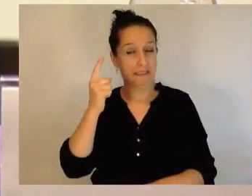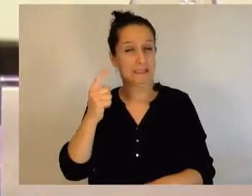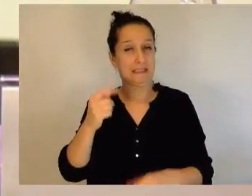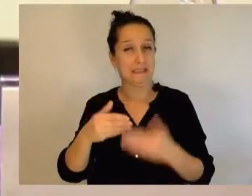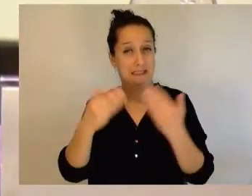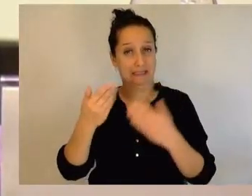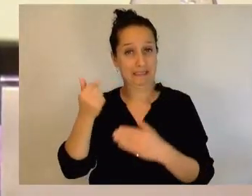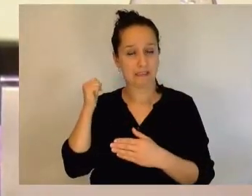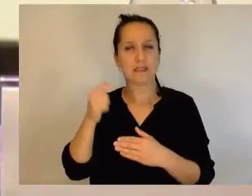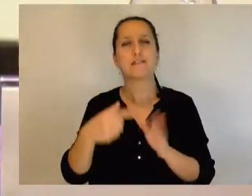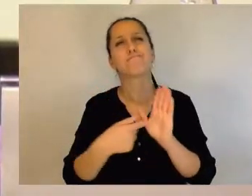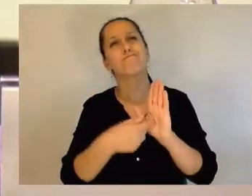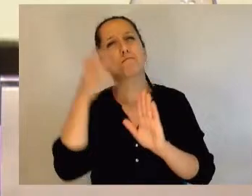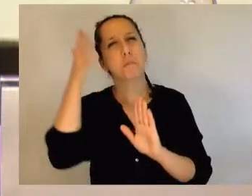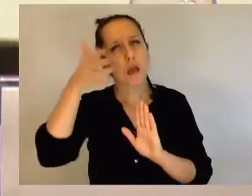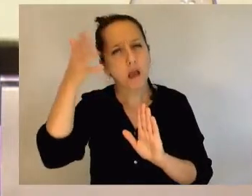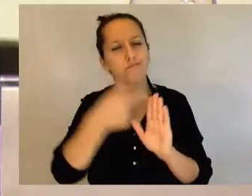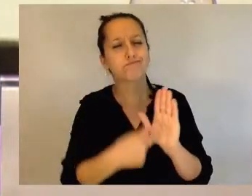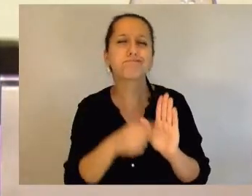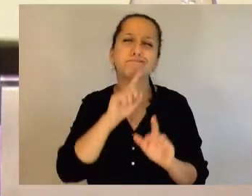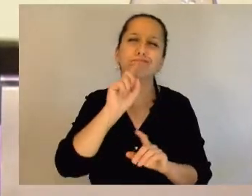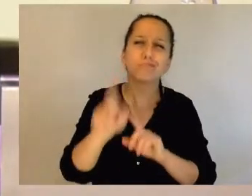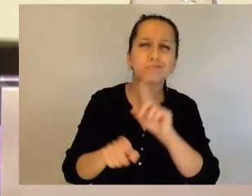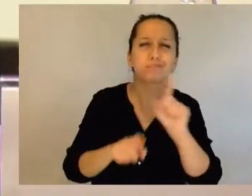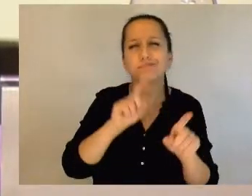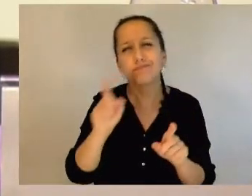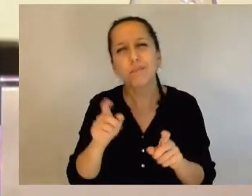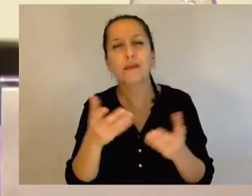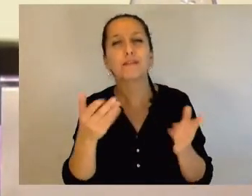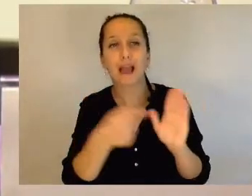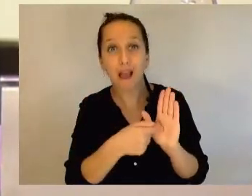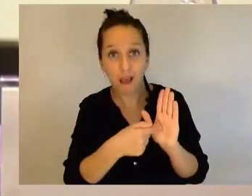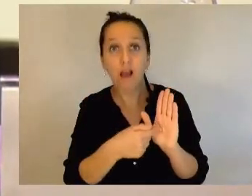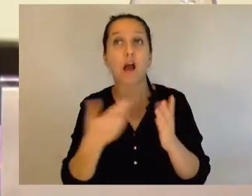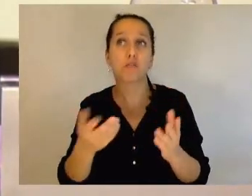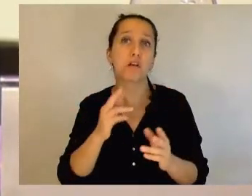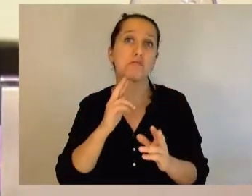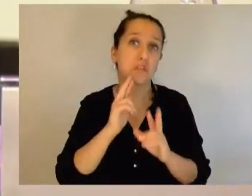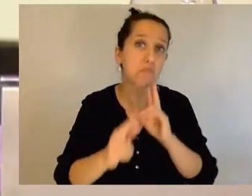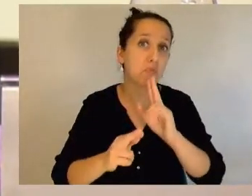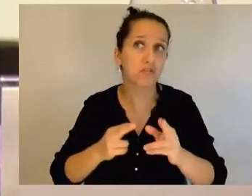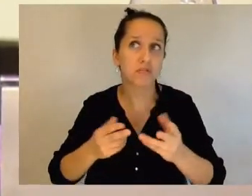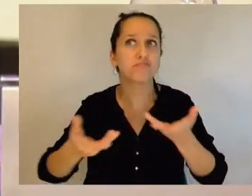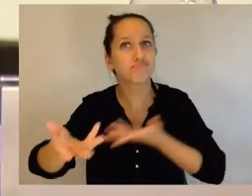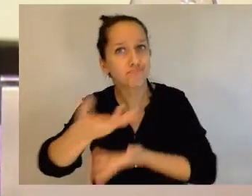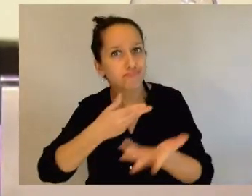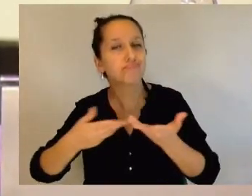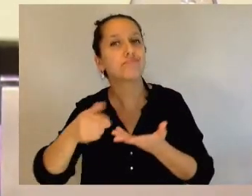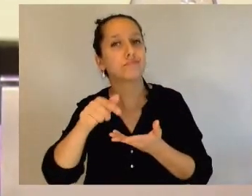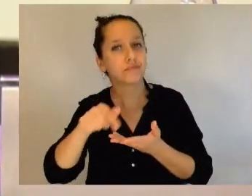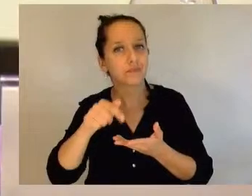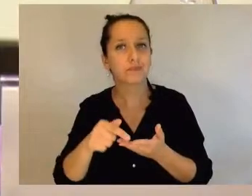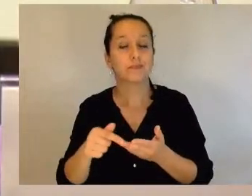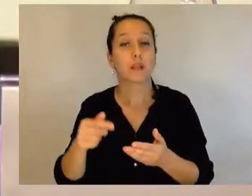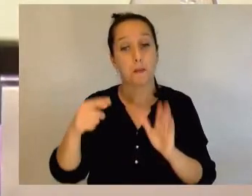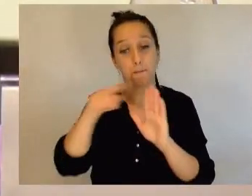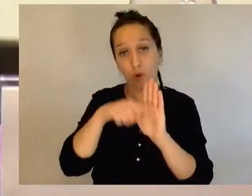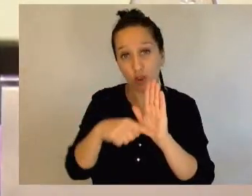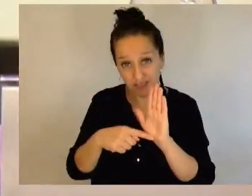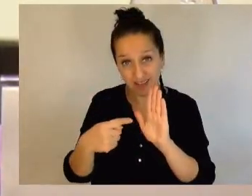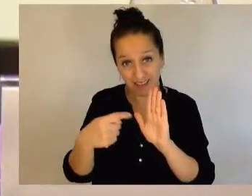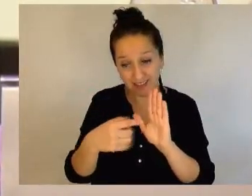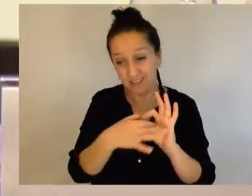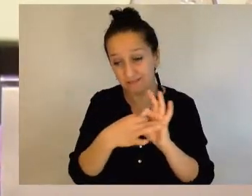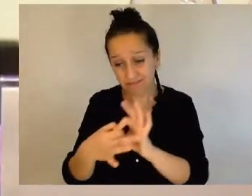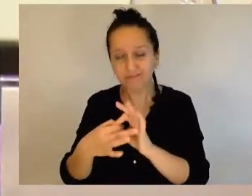when he presented the document of science, technology, and innovation for productive and sustainable development. We agree that the policies in this area